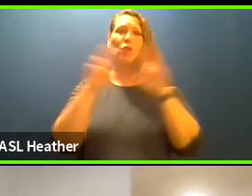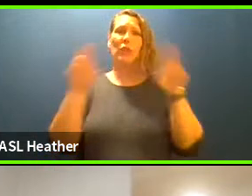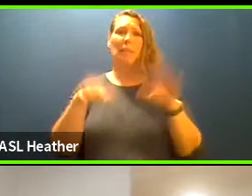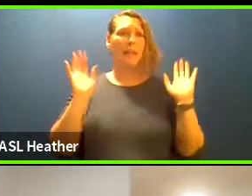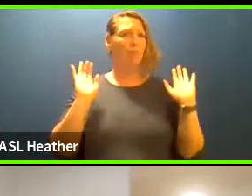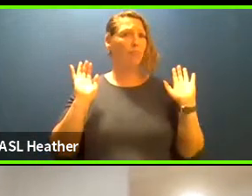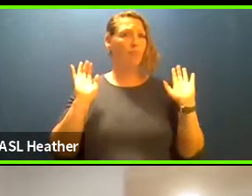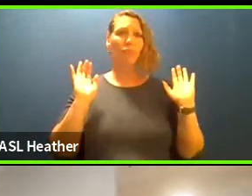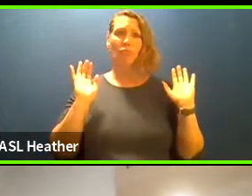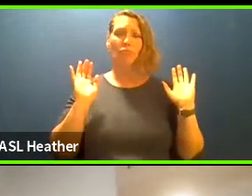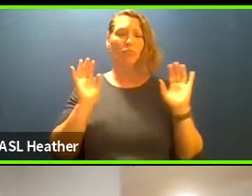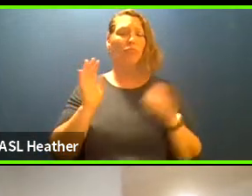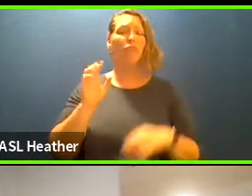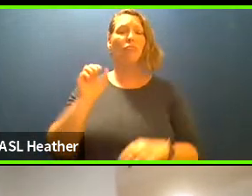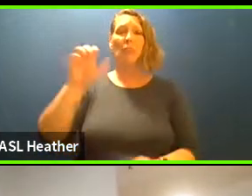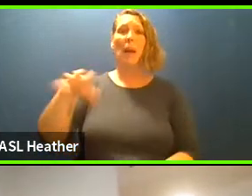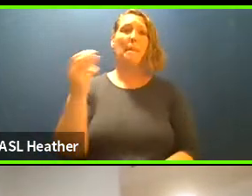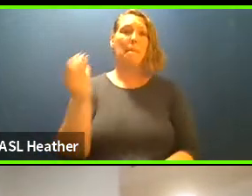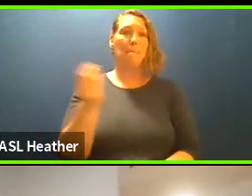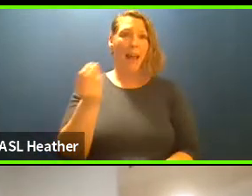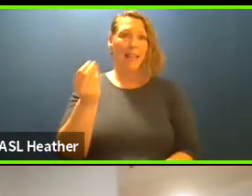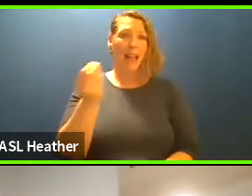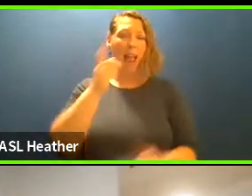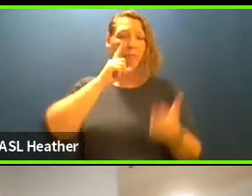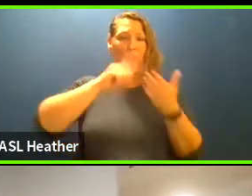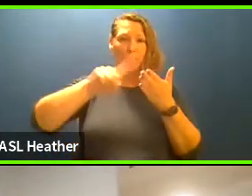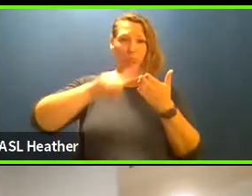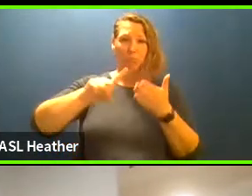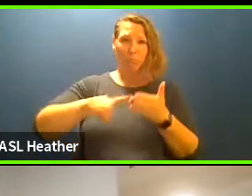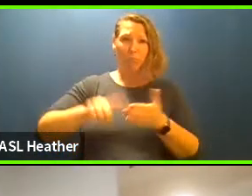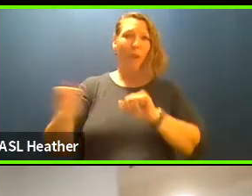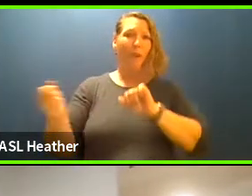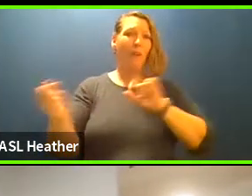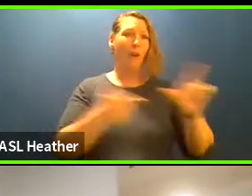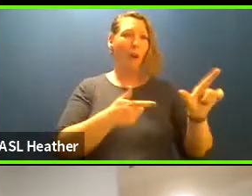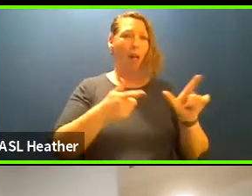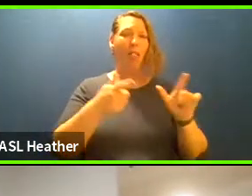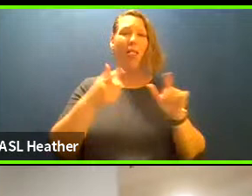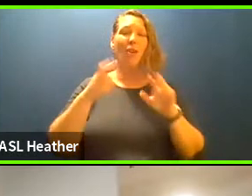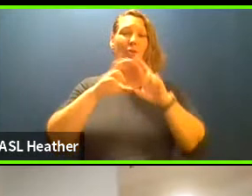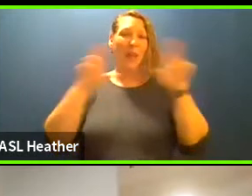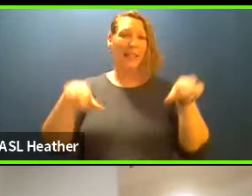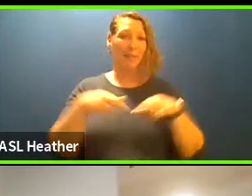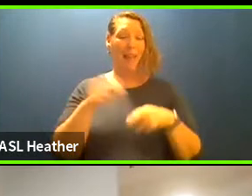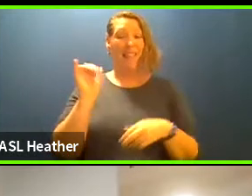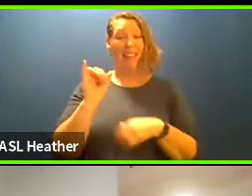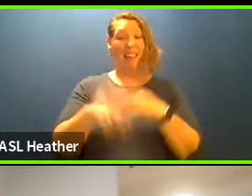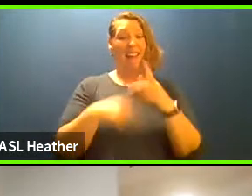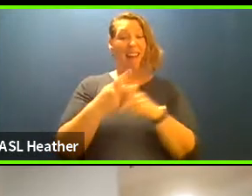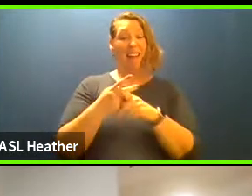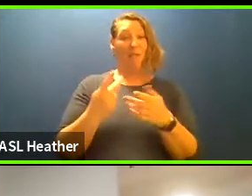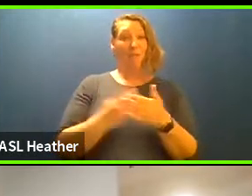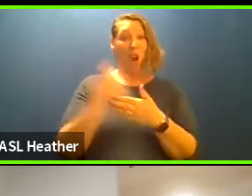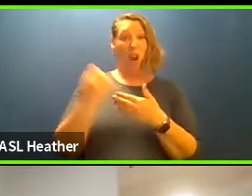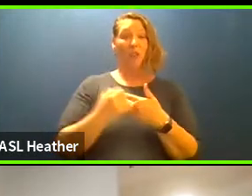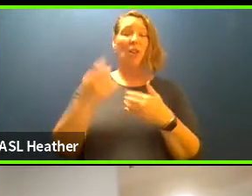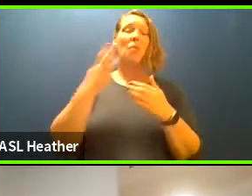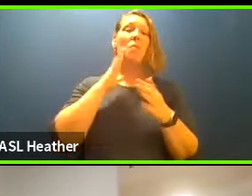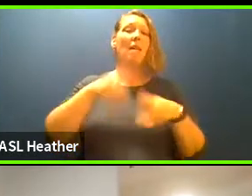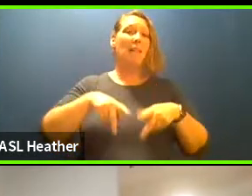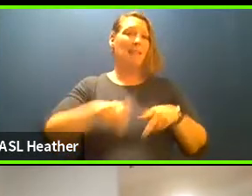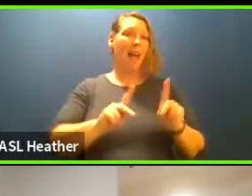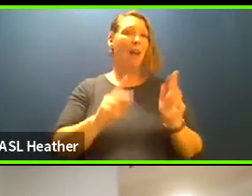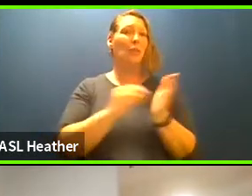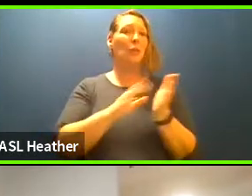in. On Monday, we're going to start reviewing all the kids' resumes. But a project like this will allow a student who's in